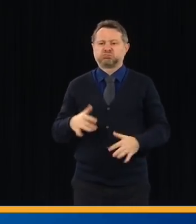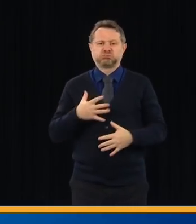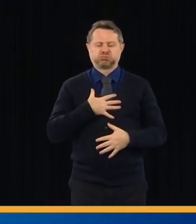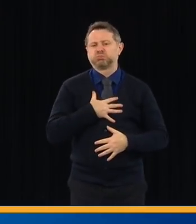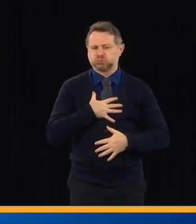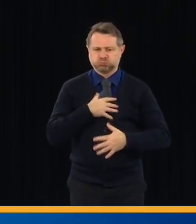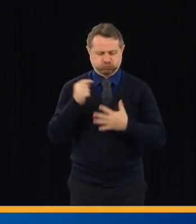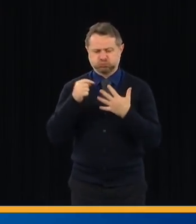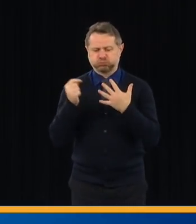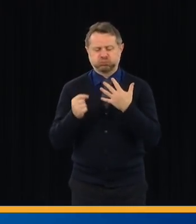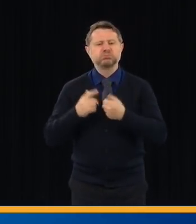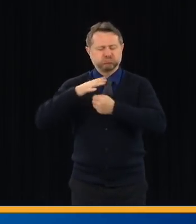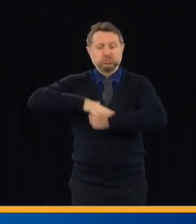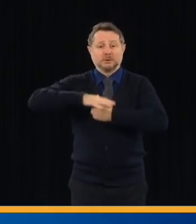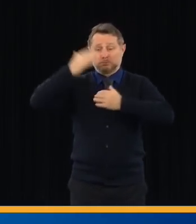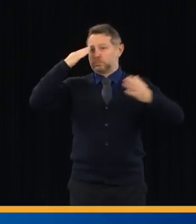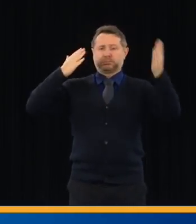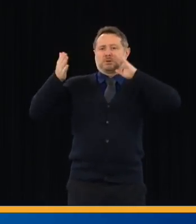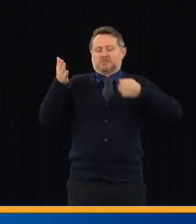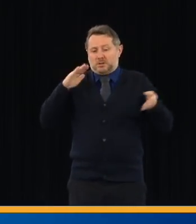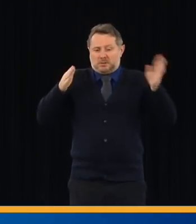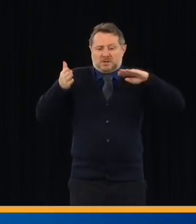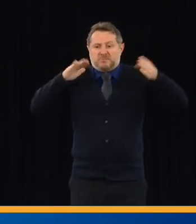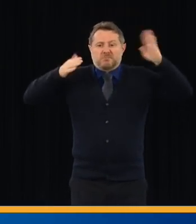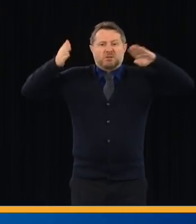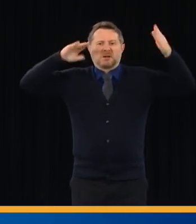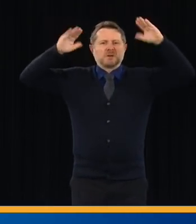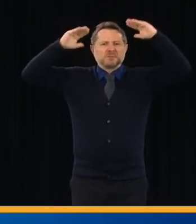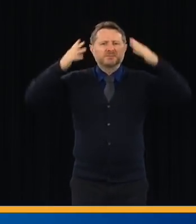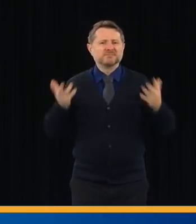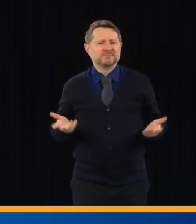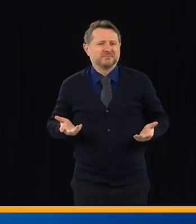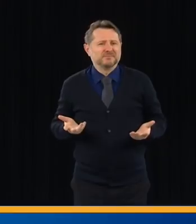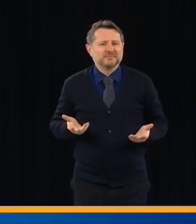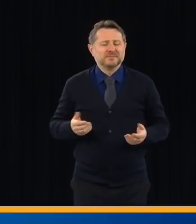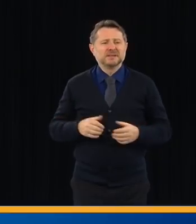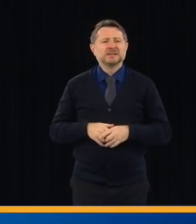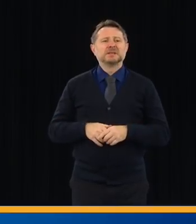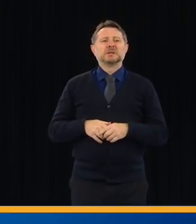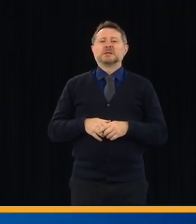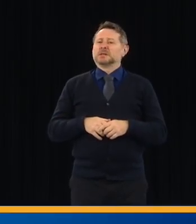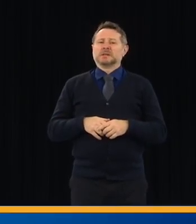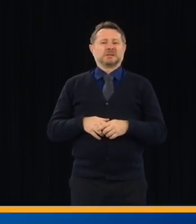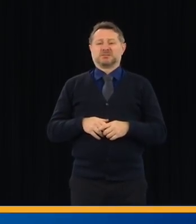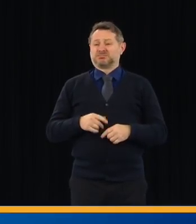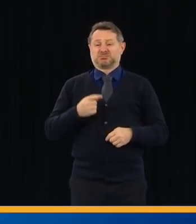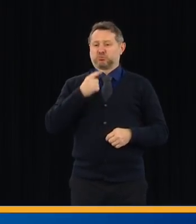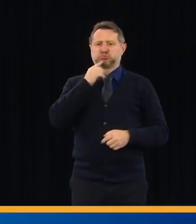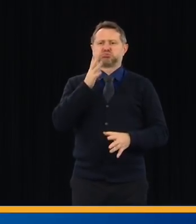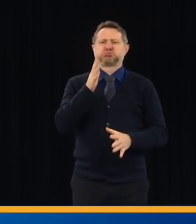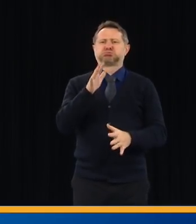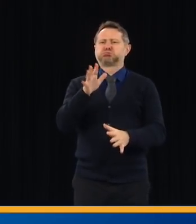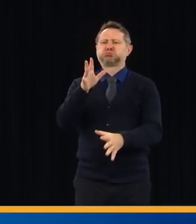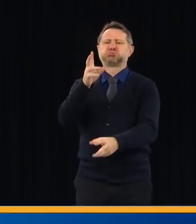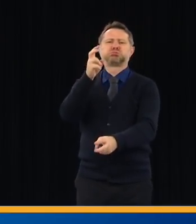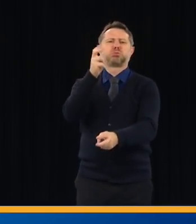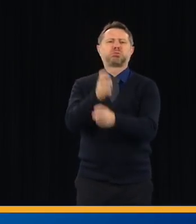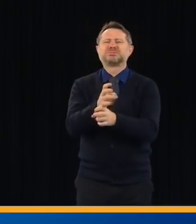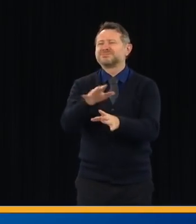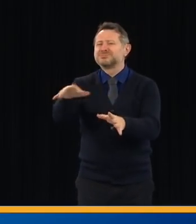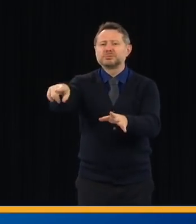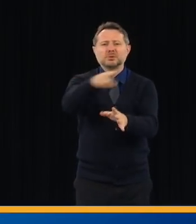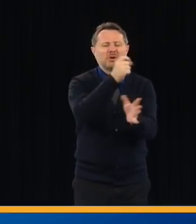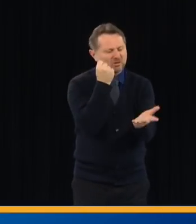can't even begin to, you can't even quantify